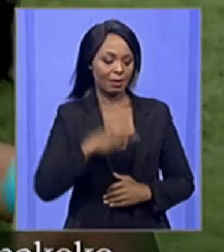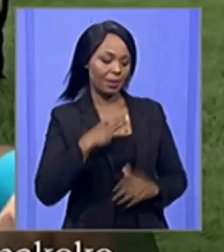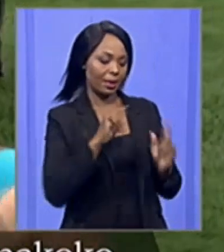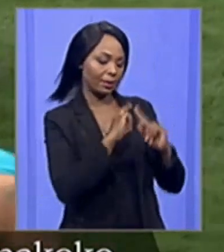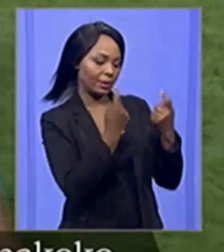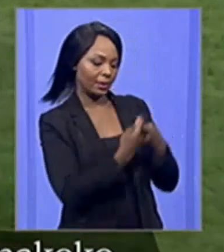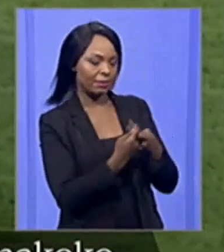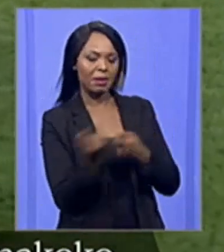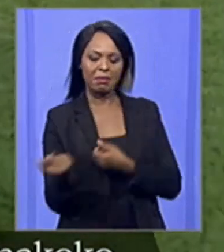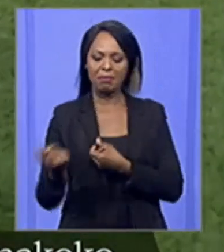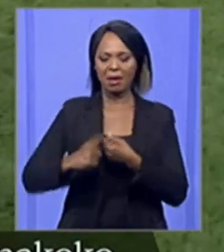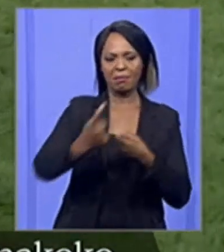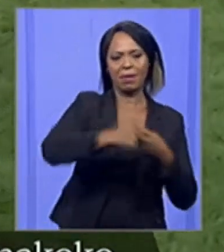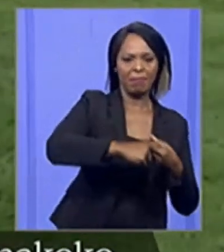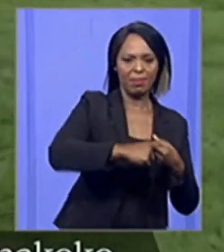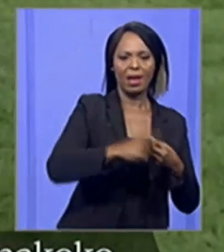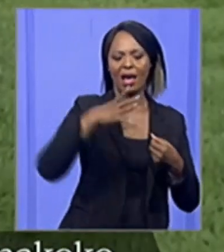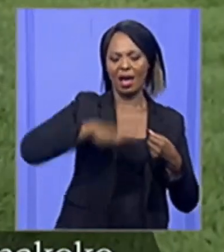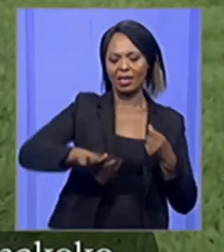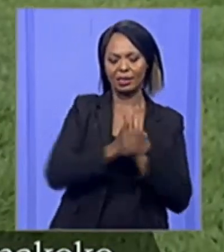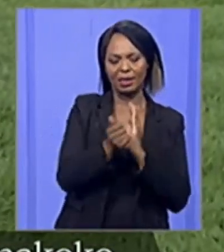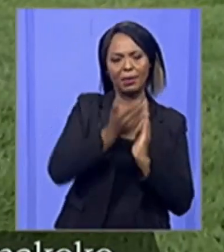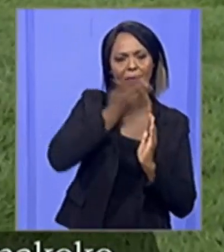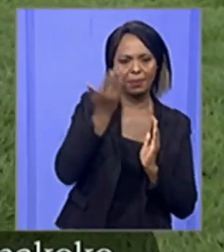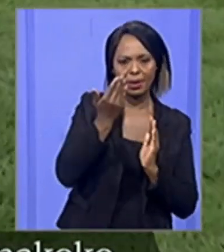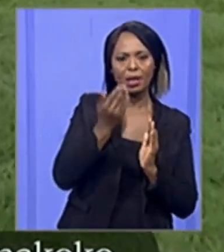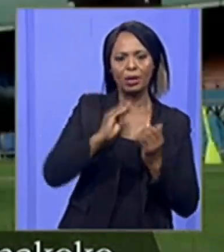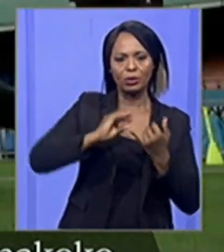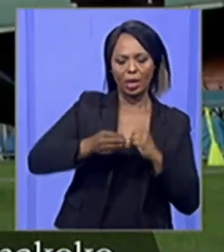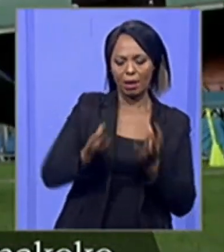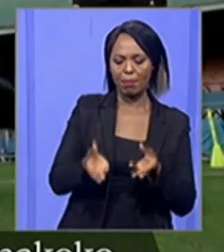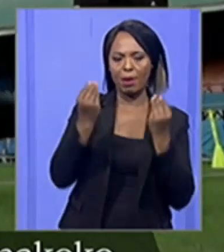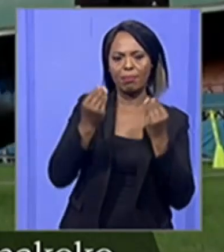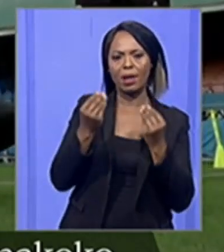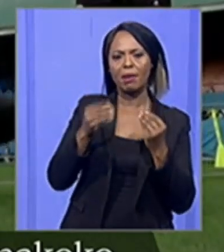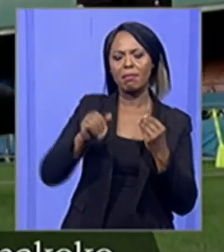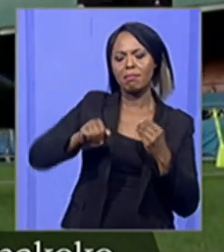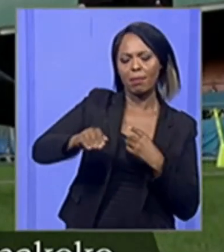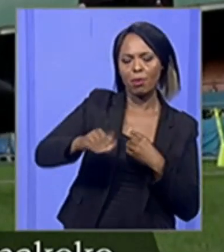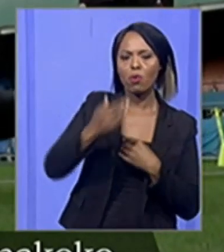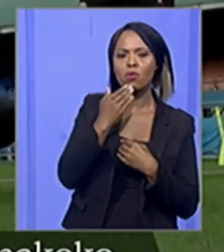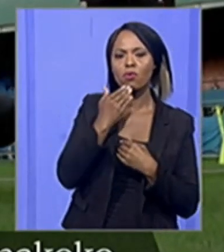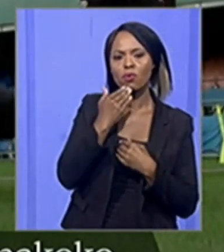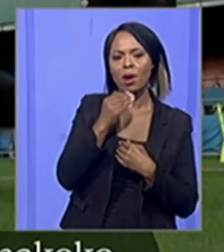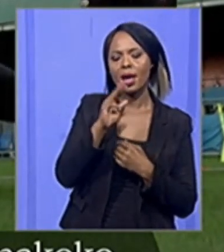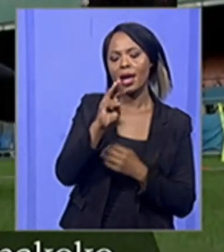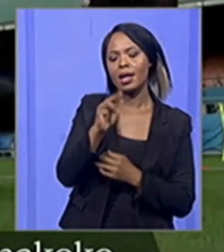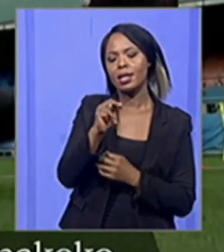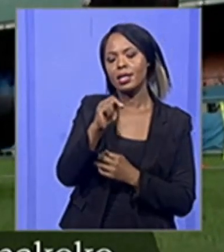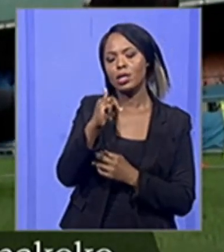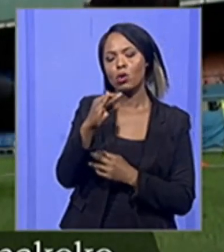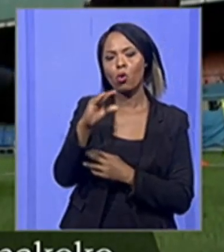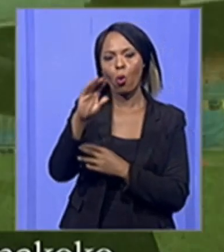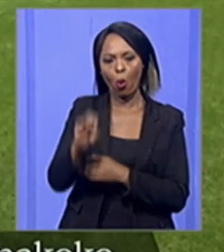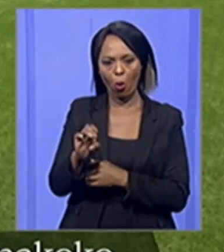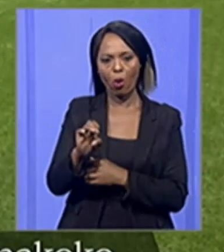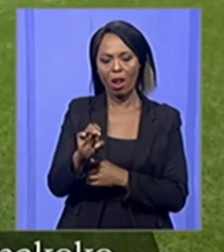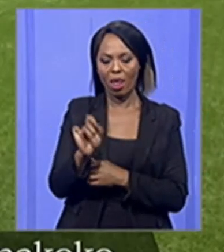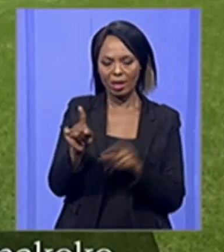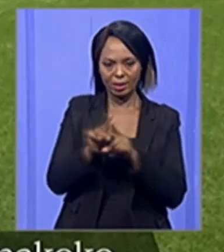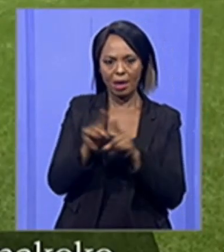akareditše baraloki bao ba senago maitemogelo go etša monošadino wa TS Galaxy Nicole Michael. I think